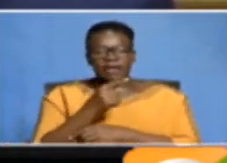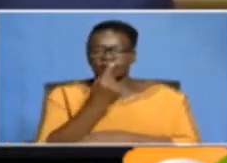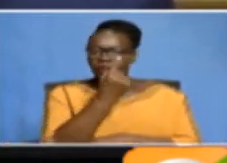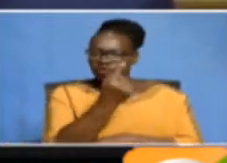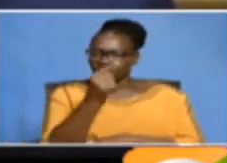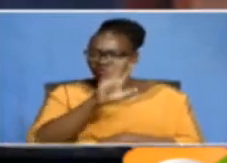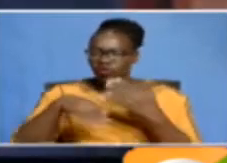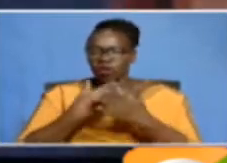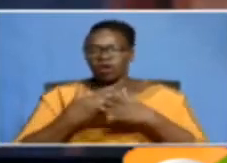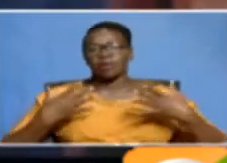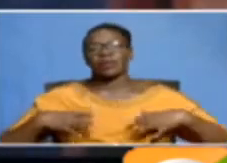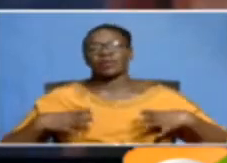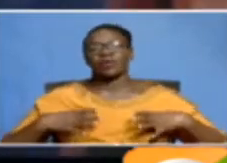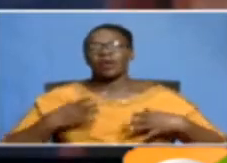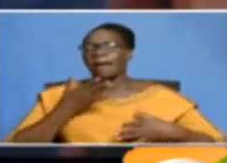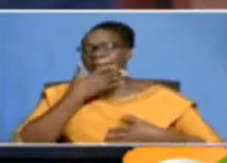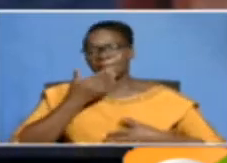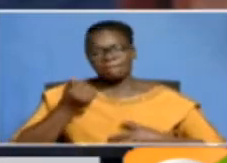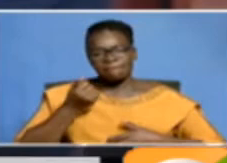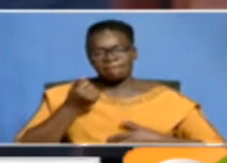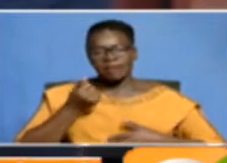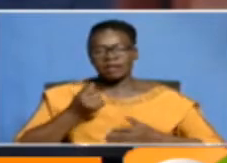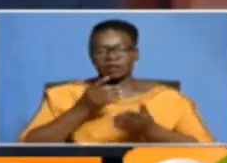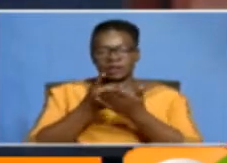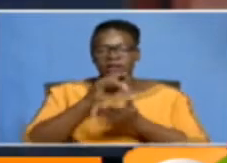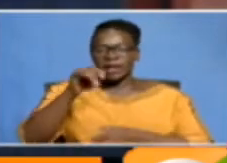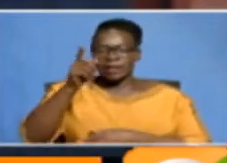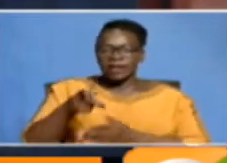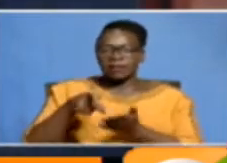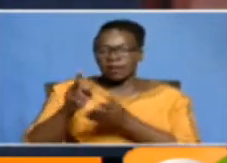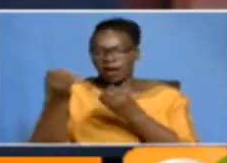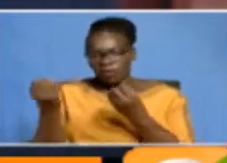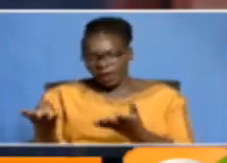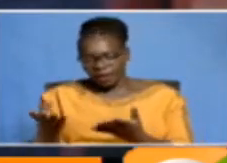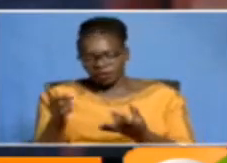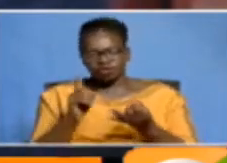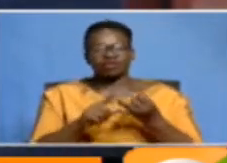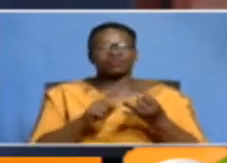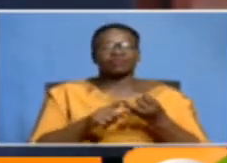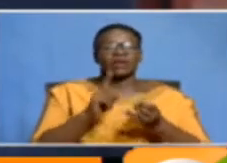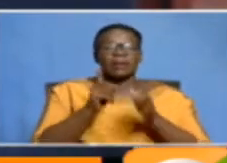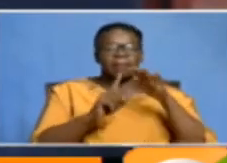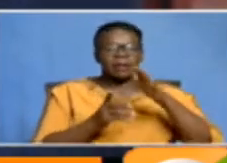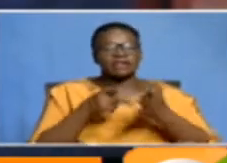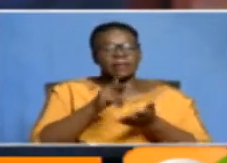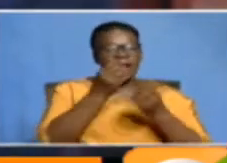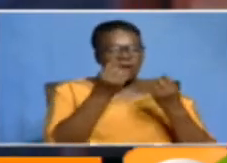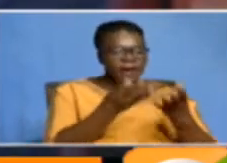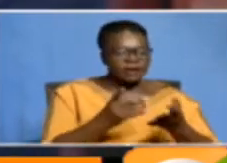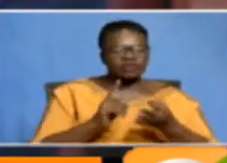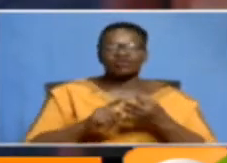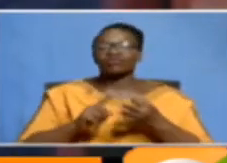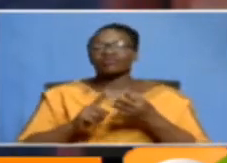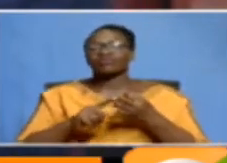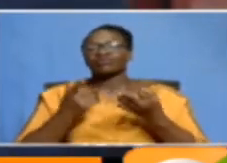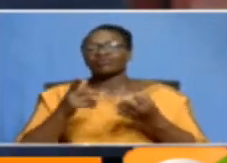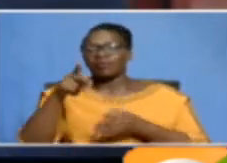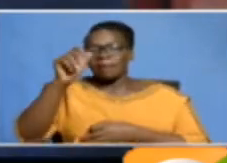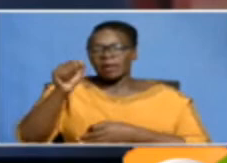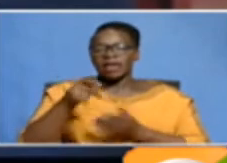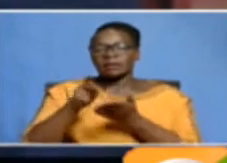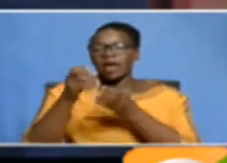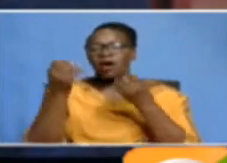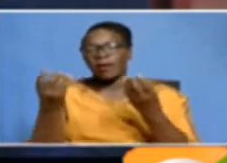everybody? Let us discuss how a judge, what a judge earns, what a minister earns, what a PS